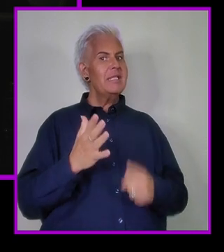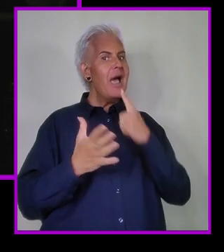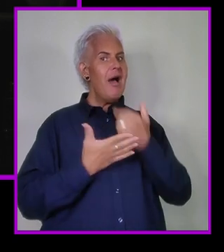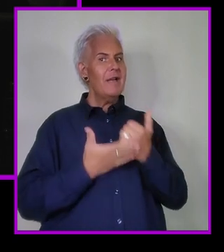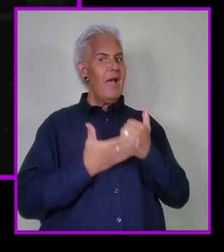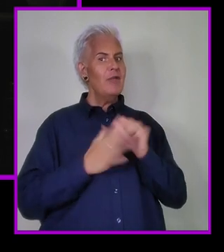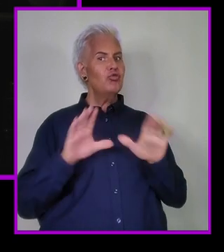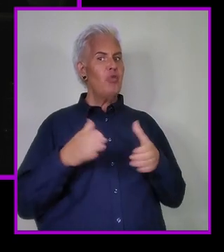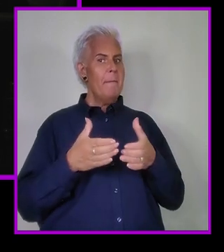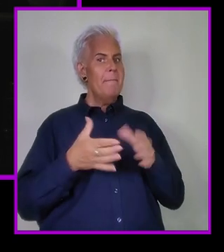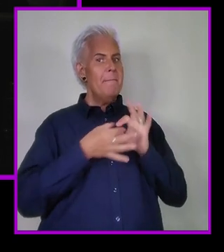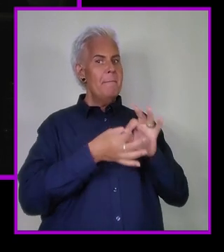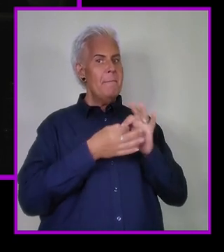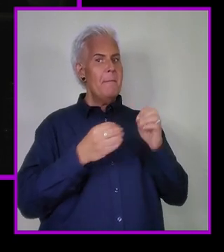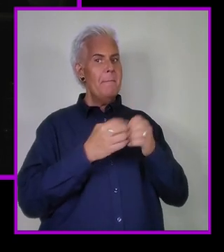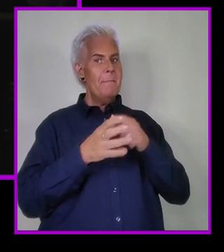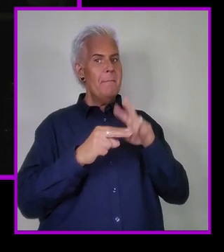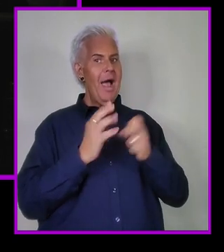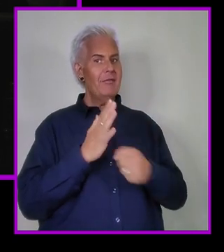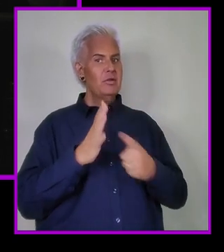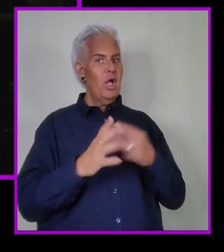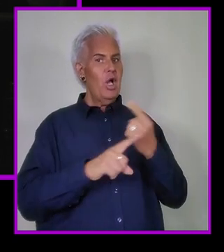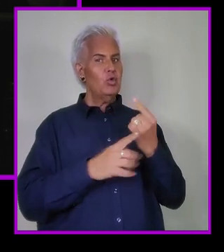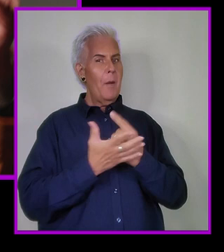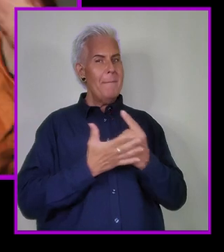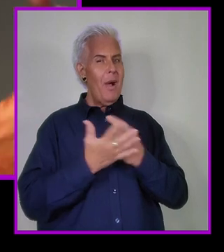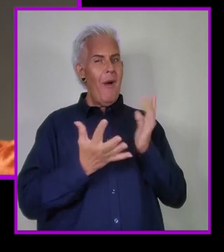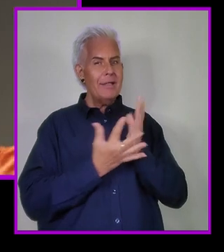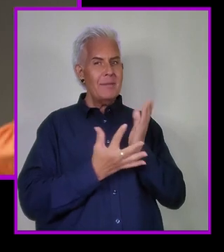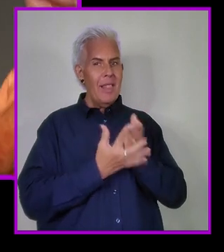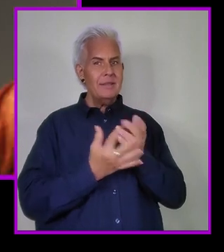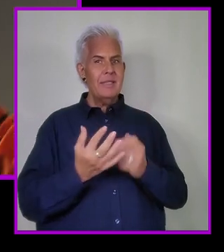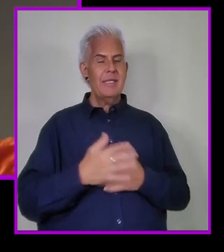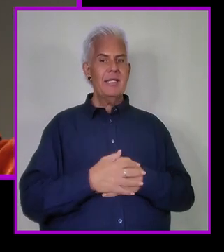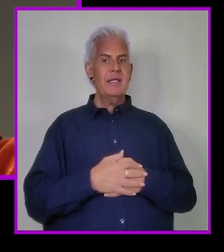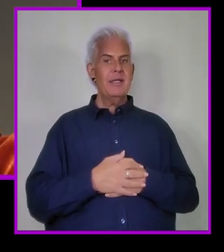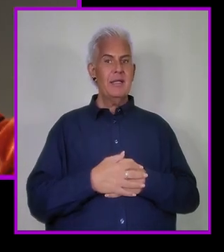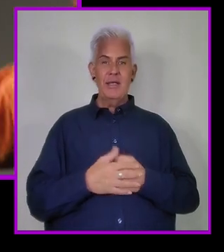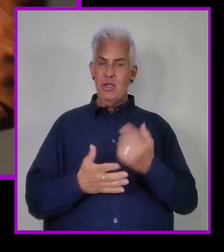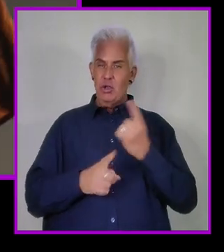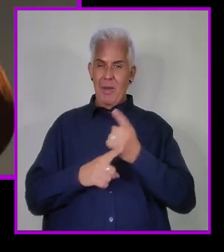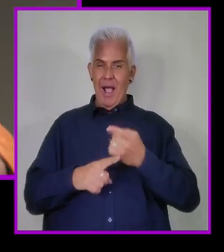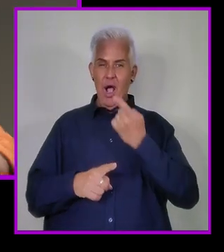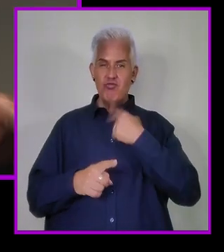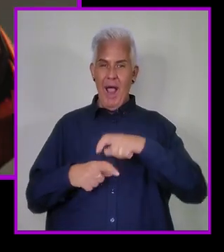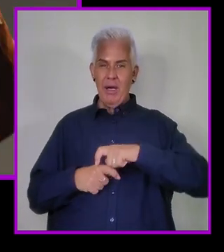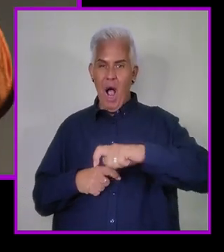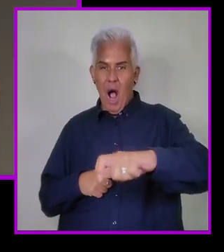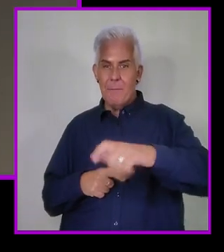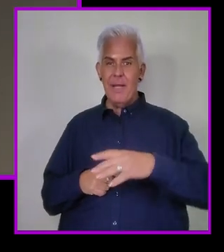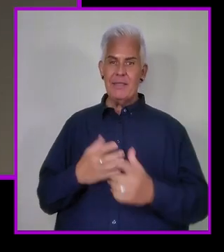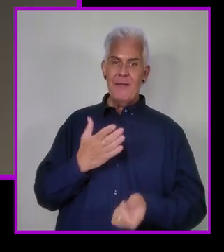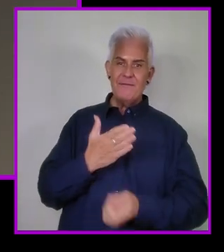with BAFTA, to address the issue of accessibility. So everything now, from the red carpet through to the